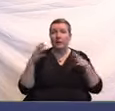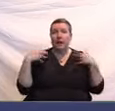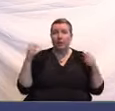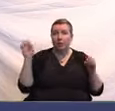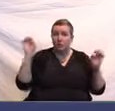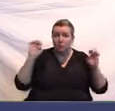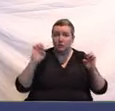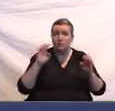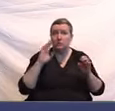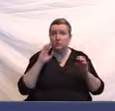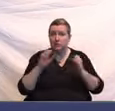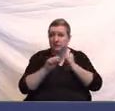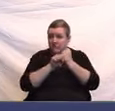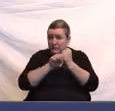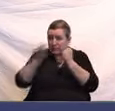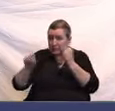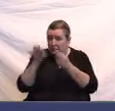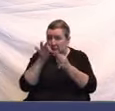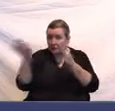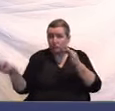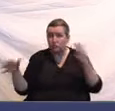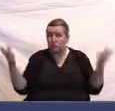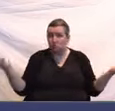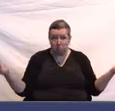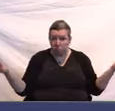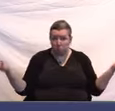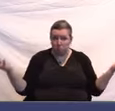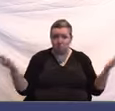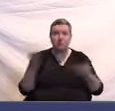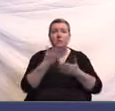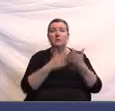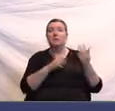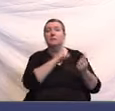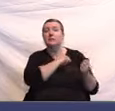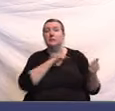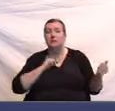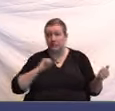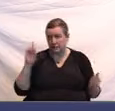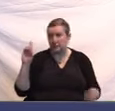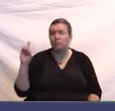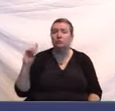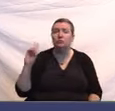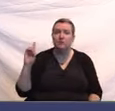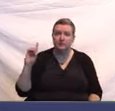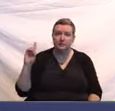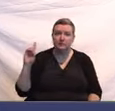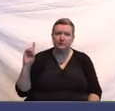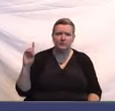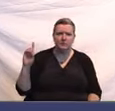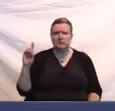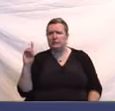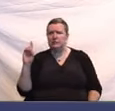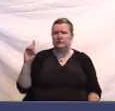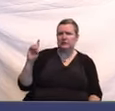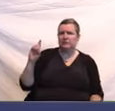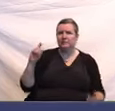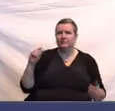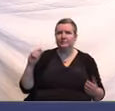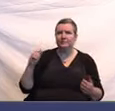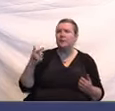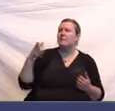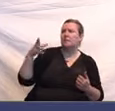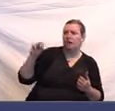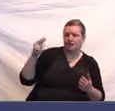January? Some Senate Democrats have expressed reservations on your latest gun package. Senator Sweeney earlier this month said he wishes